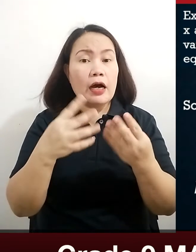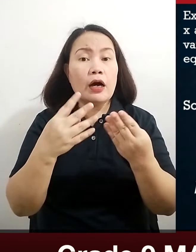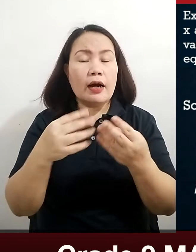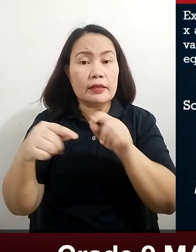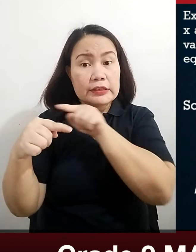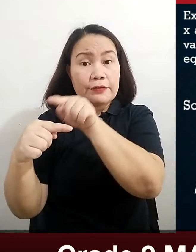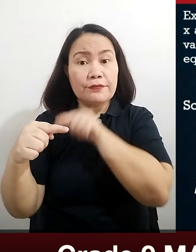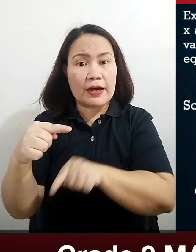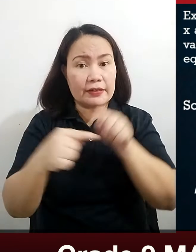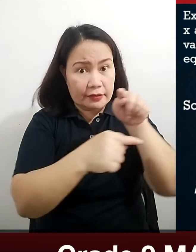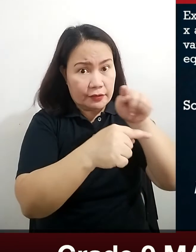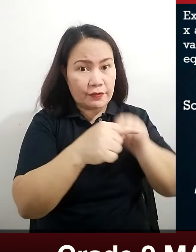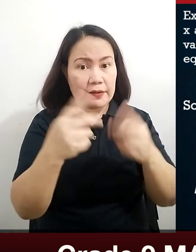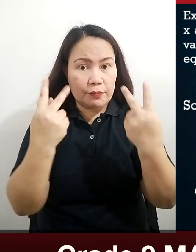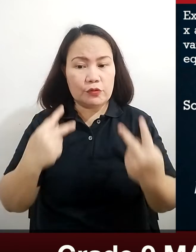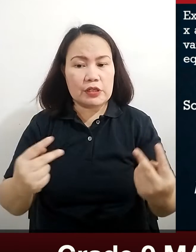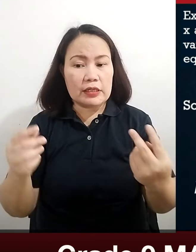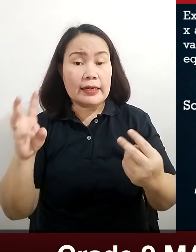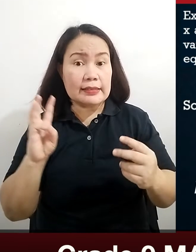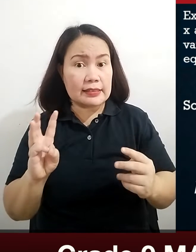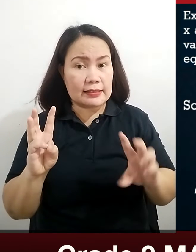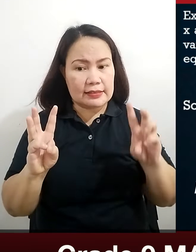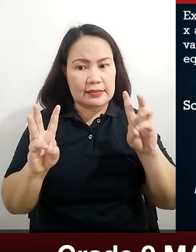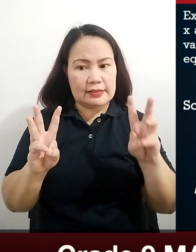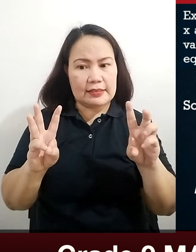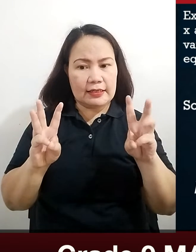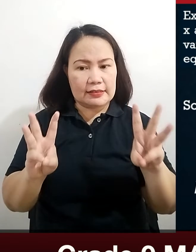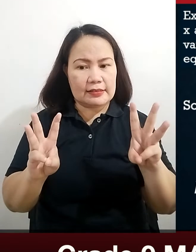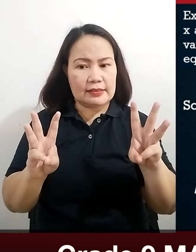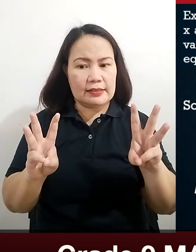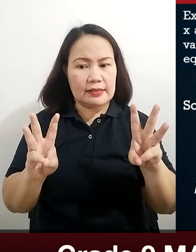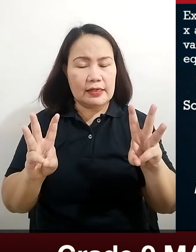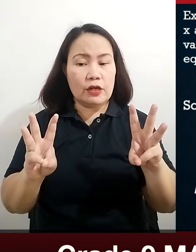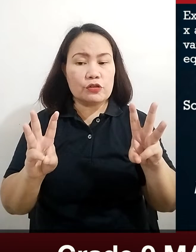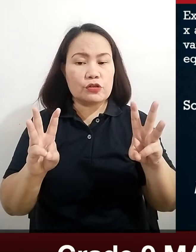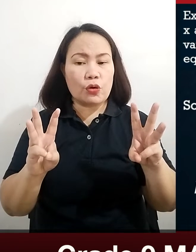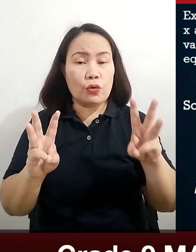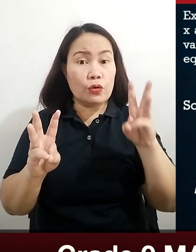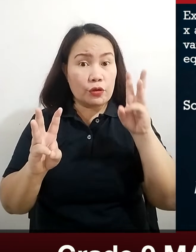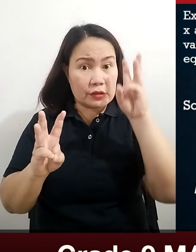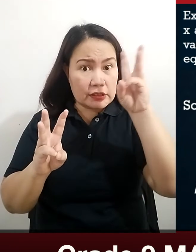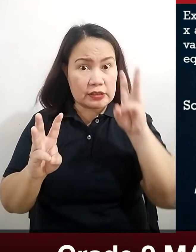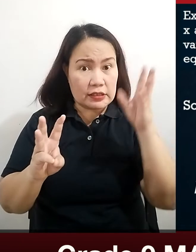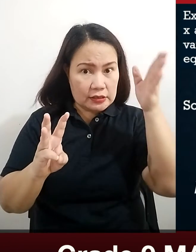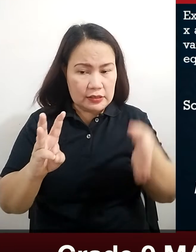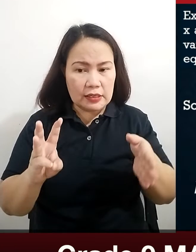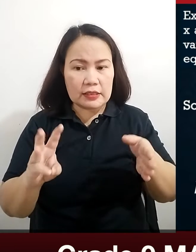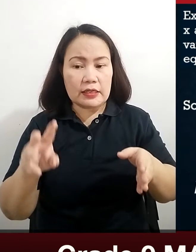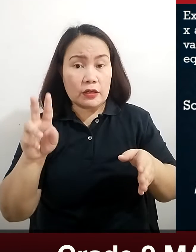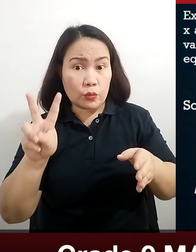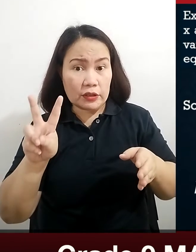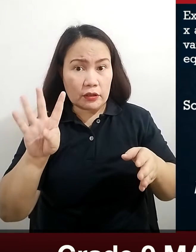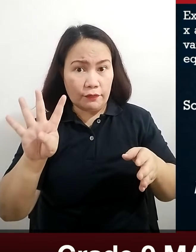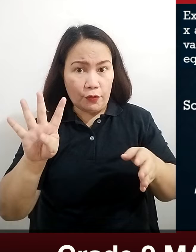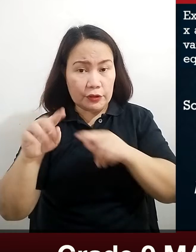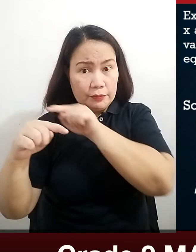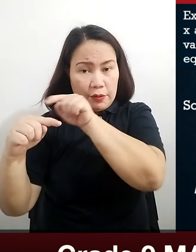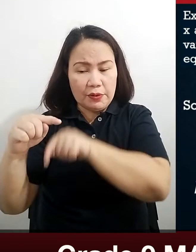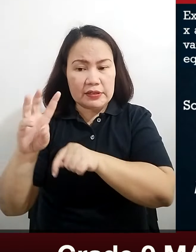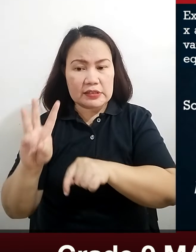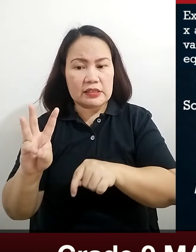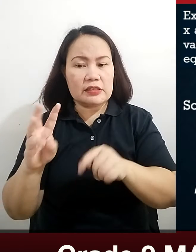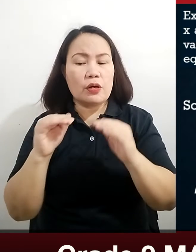6. Okay, so 24 divided 6, K is equal to 4. Ibig sabihin, yung